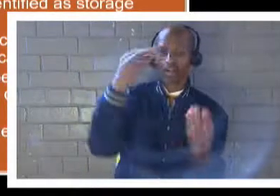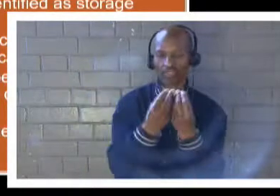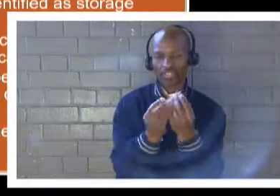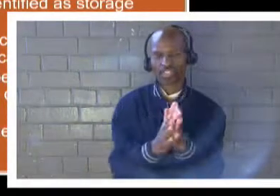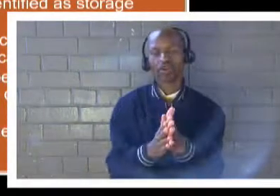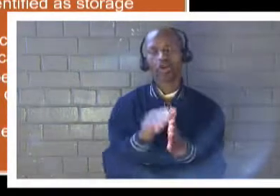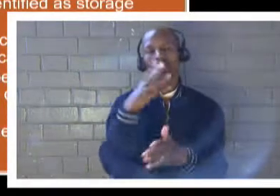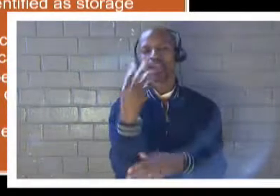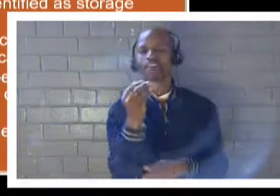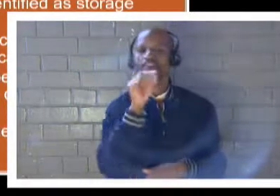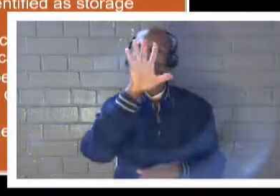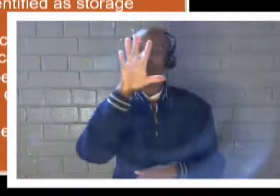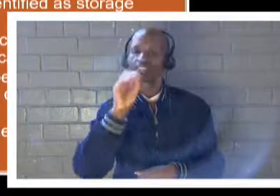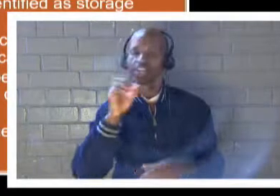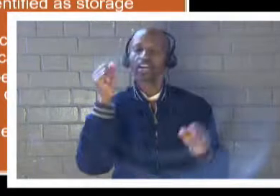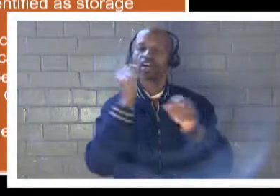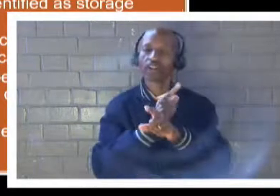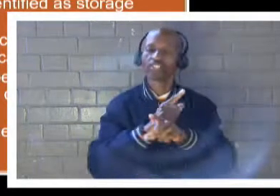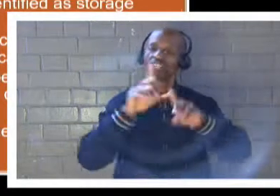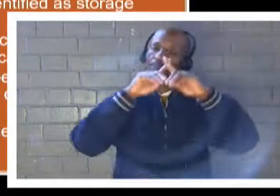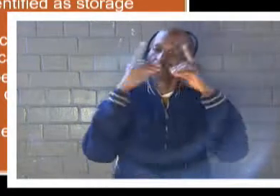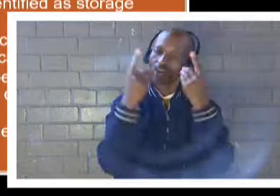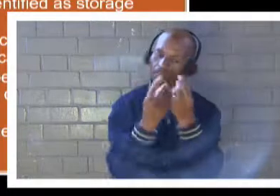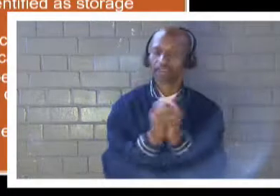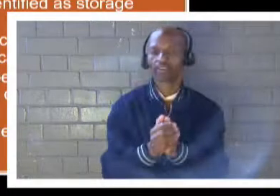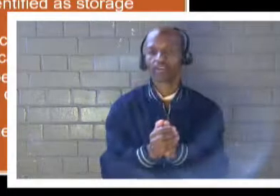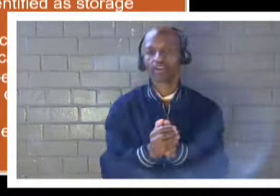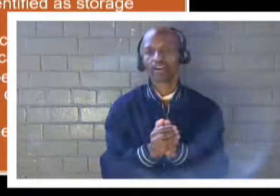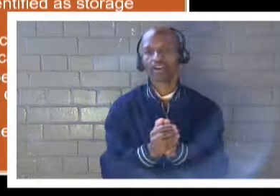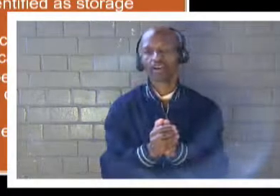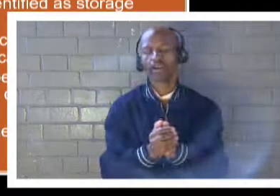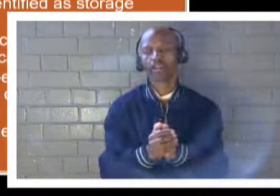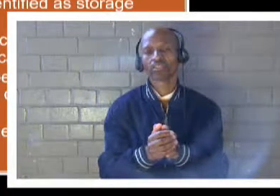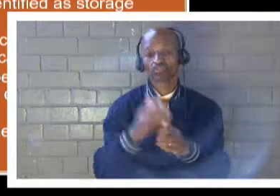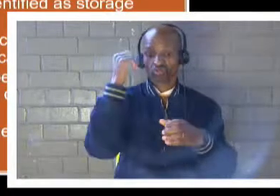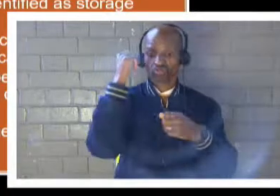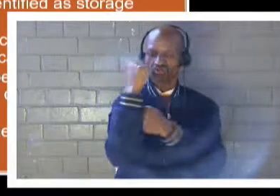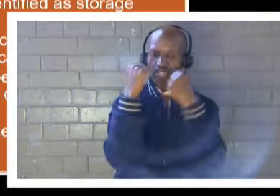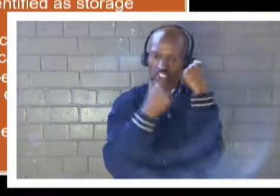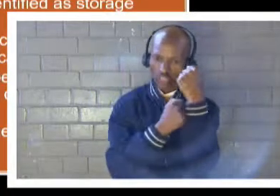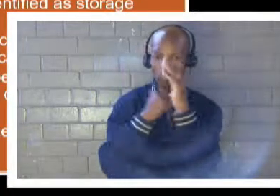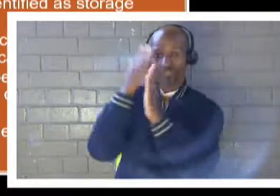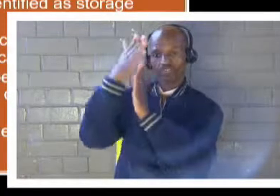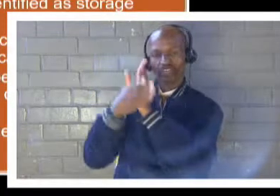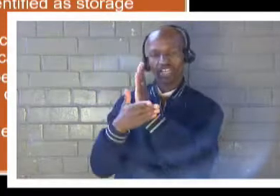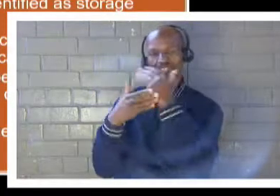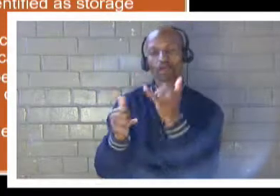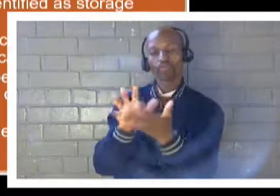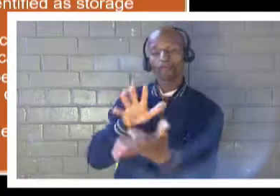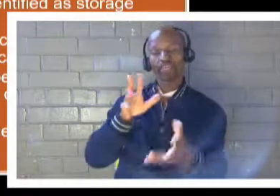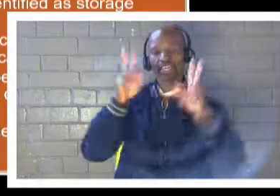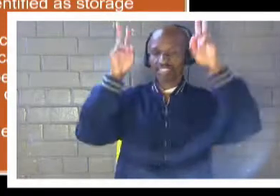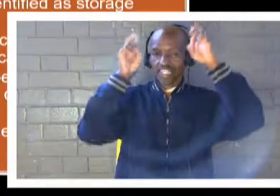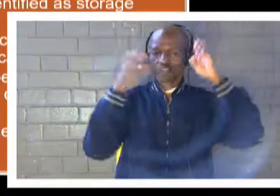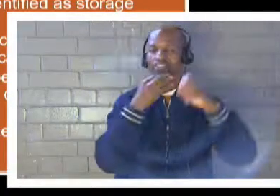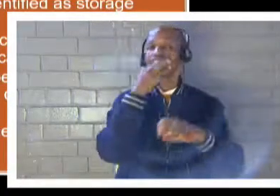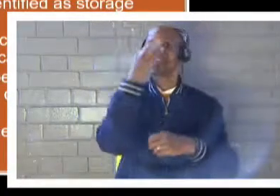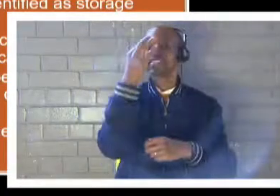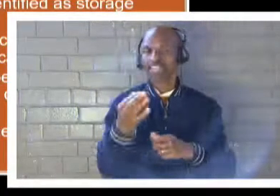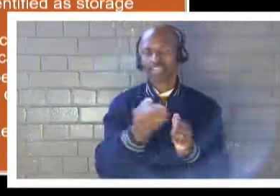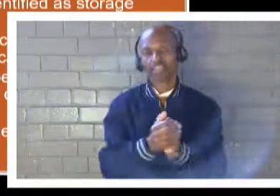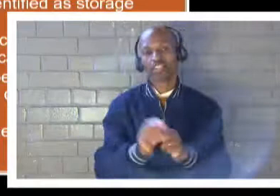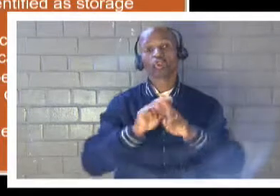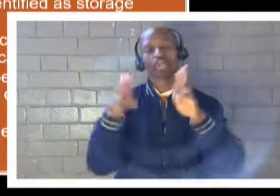were 50 Gauteng Department of Infrastructure personnel on site, and the biggest issue was the lack of